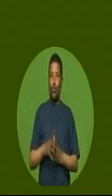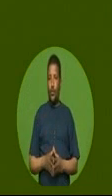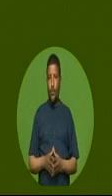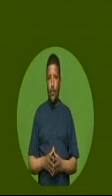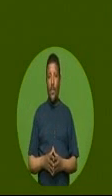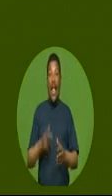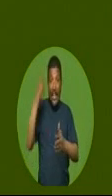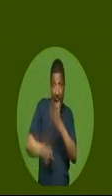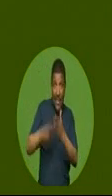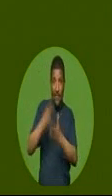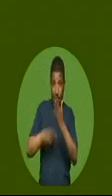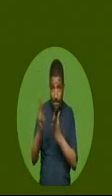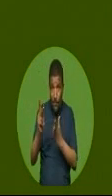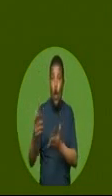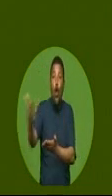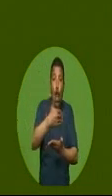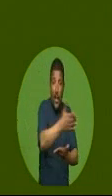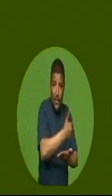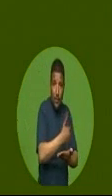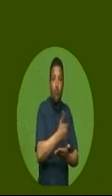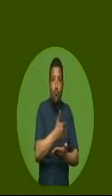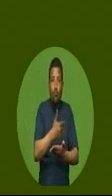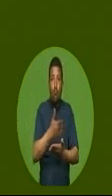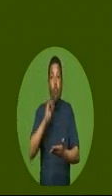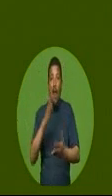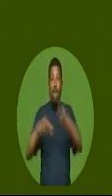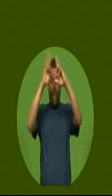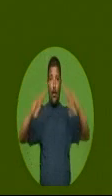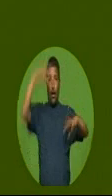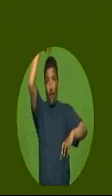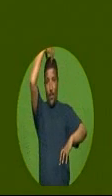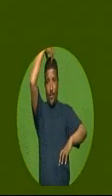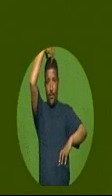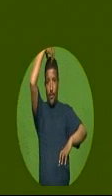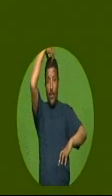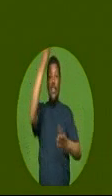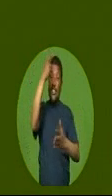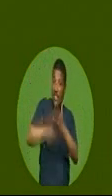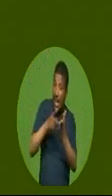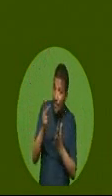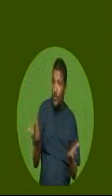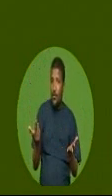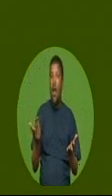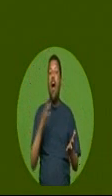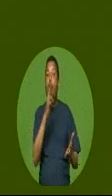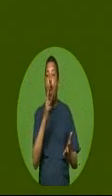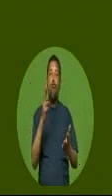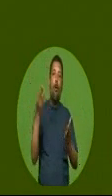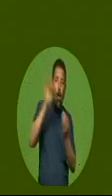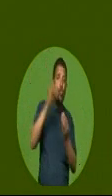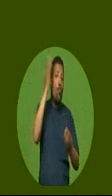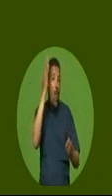A tariff is collected by the federal government. Tariffs are also known